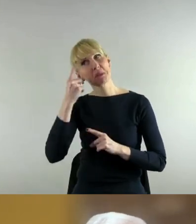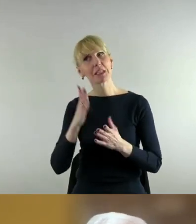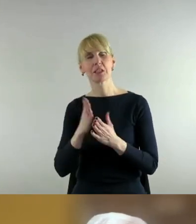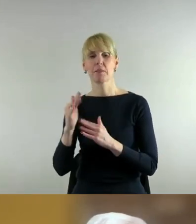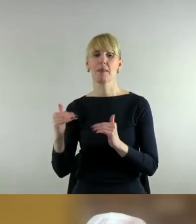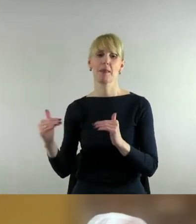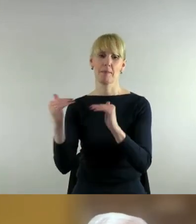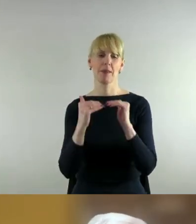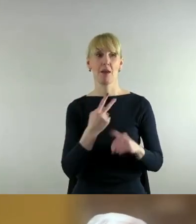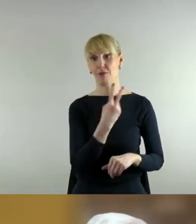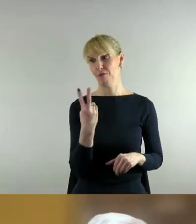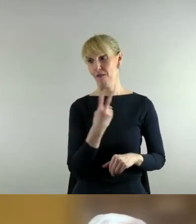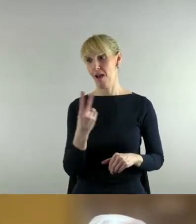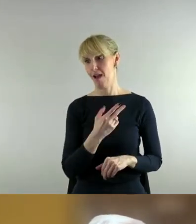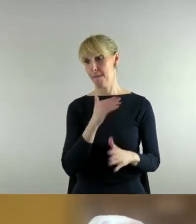and I hope that